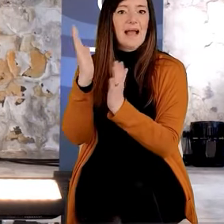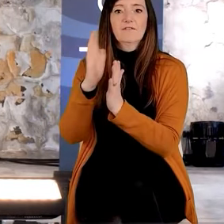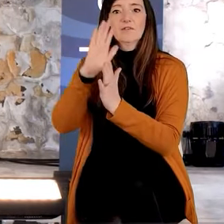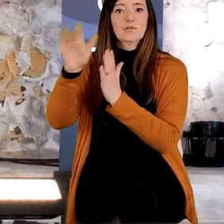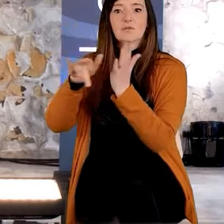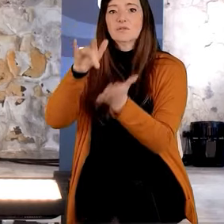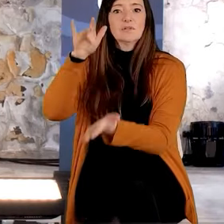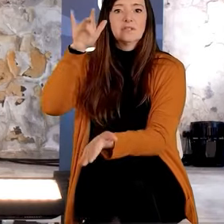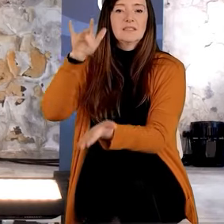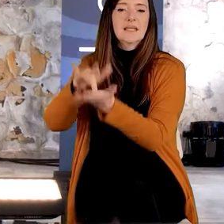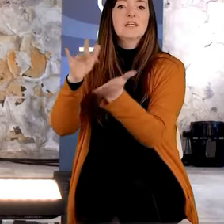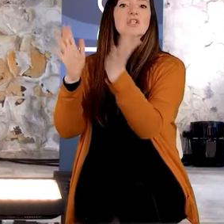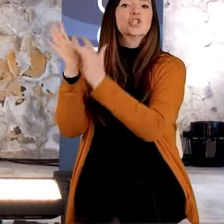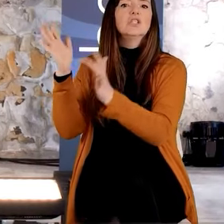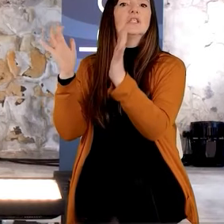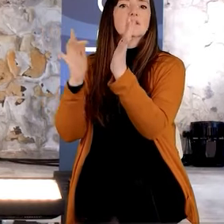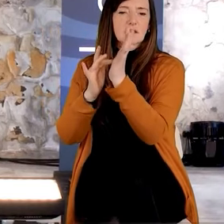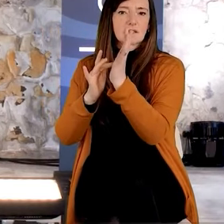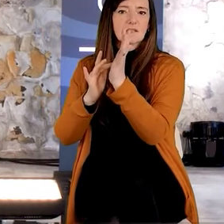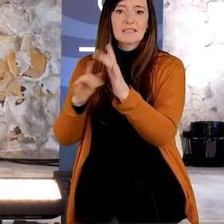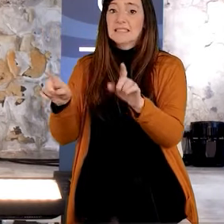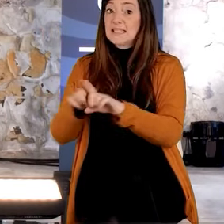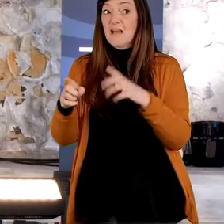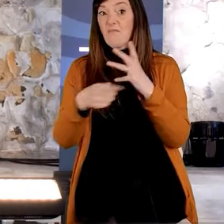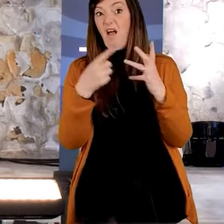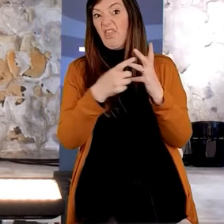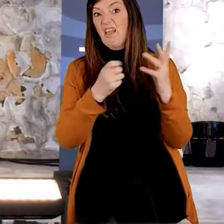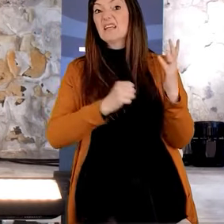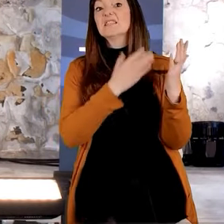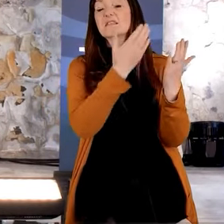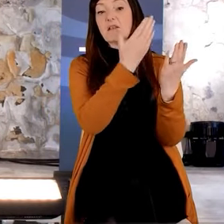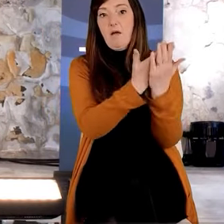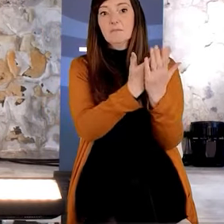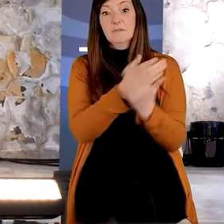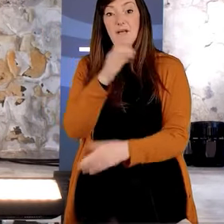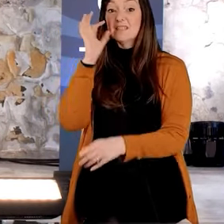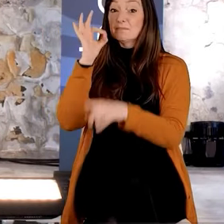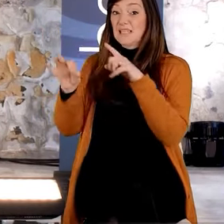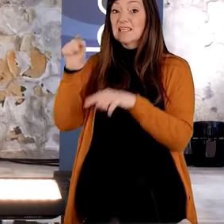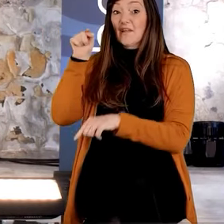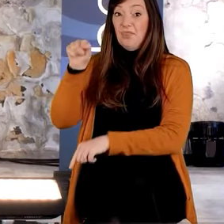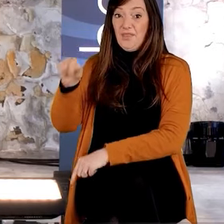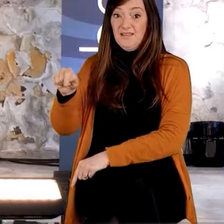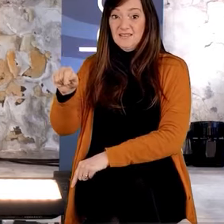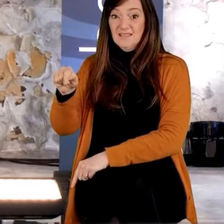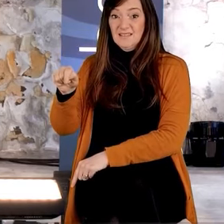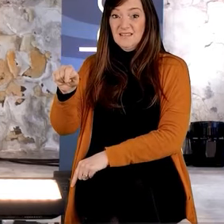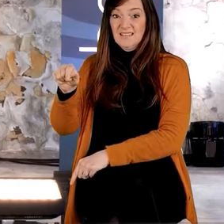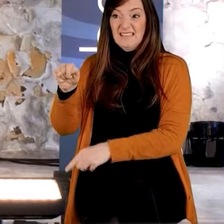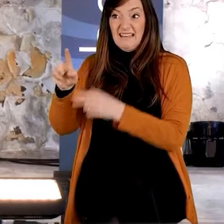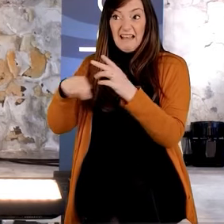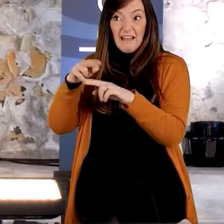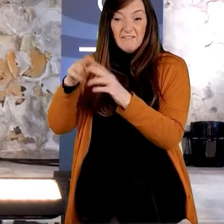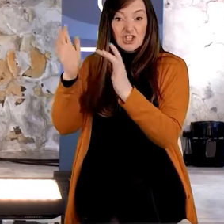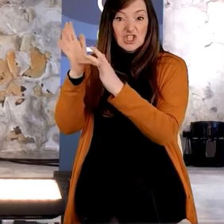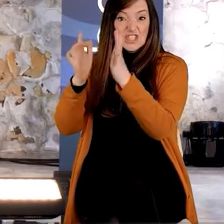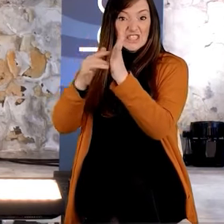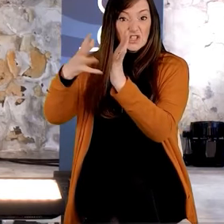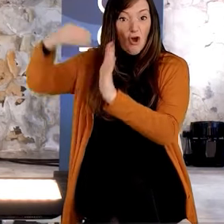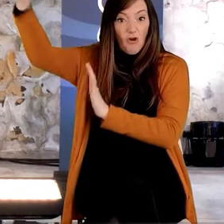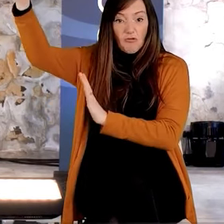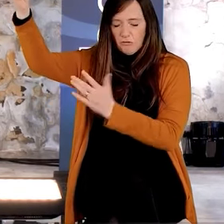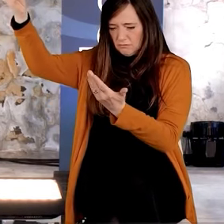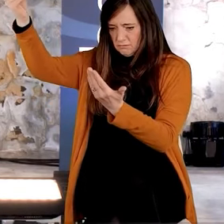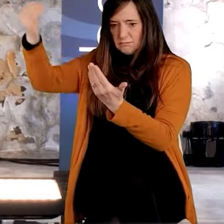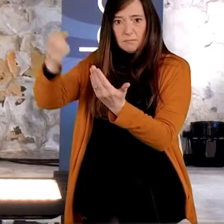sense ultimately apart from Jesus Christ. I think that's true of all the Psalms, but it's very true of this one. It's a